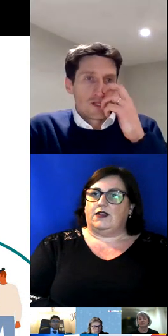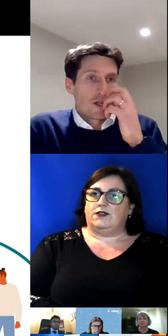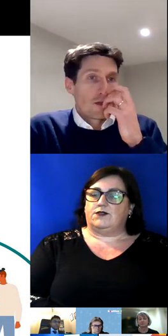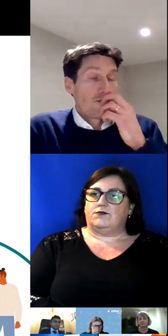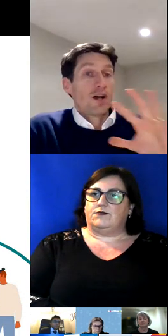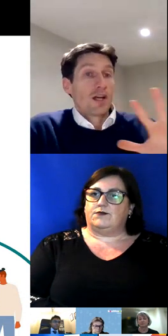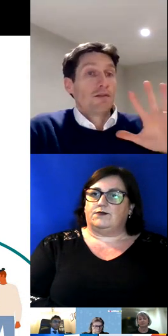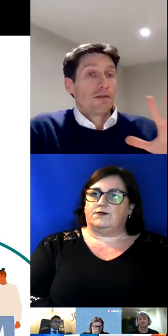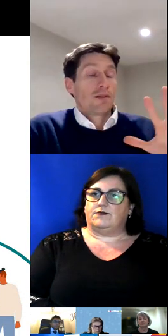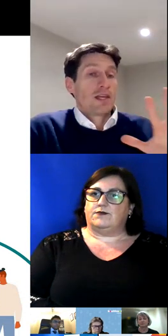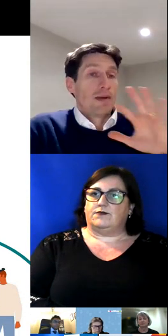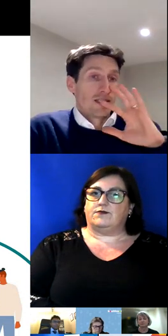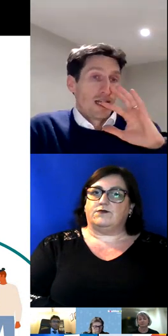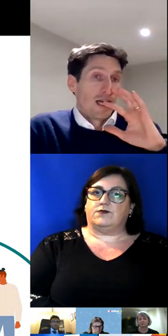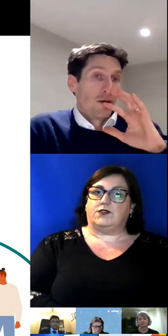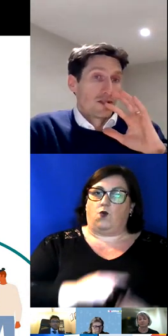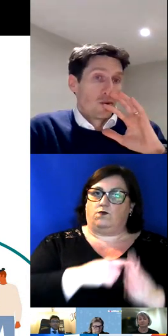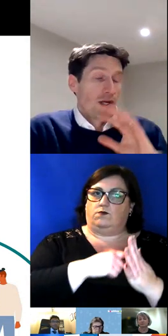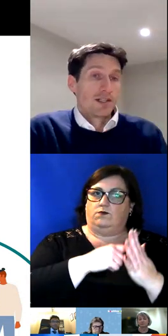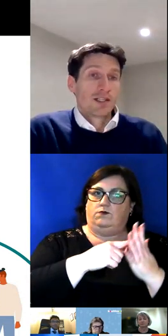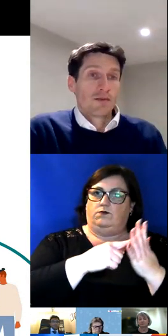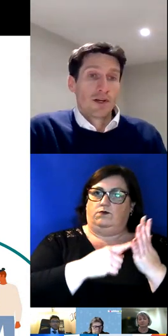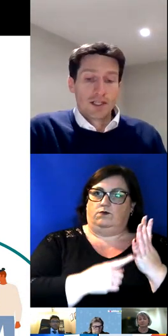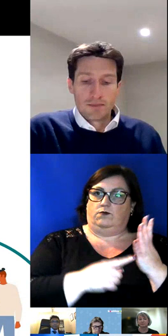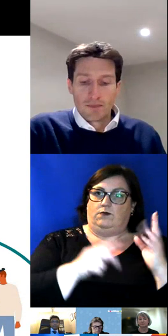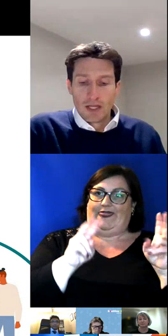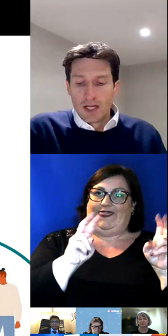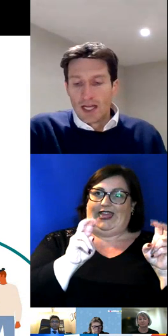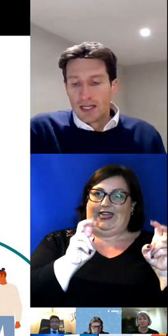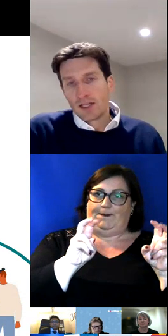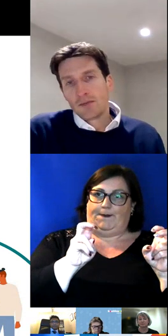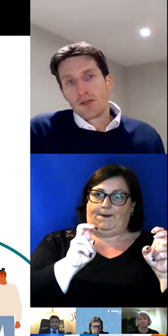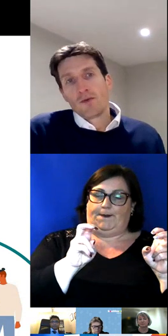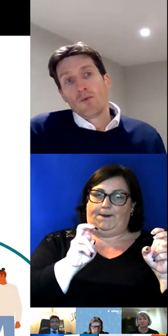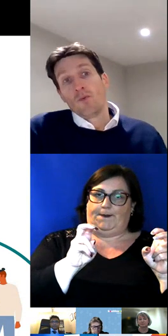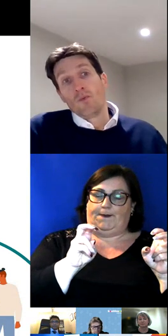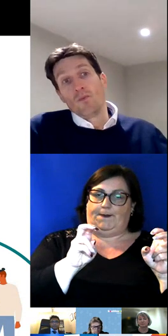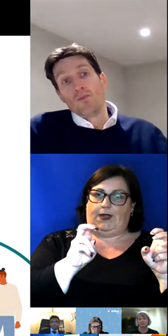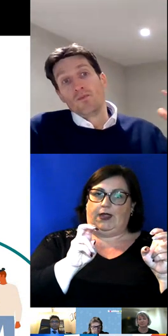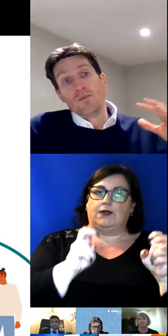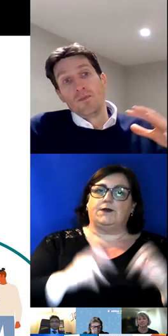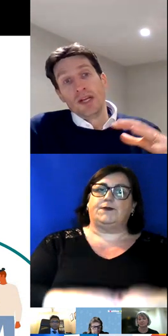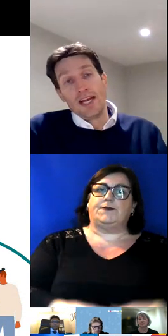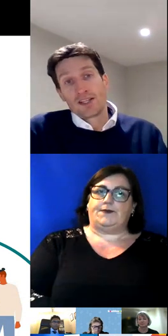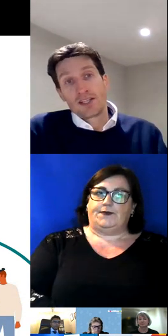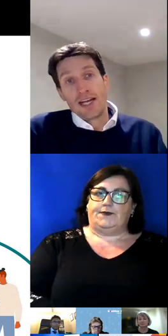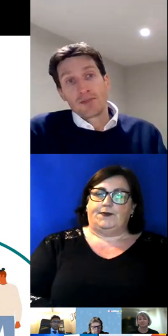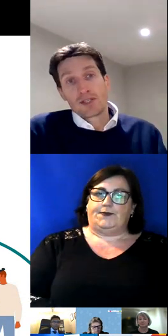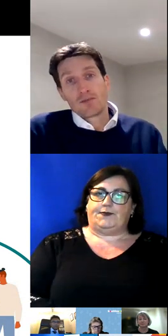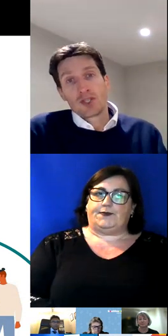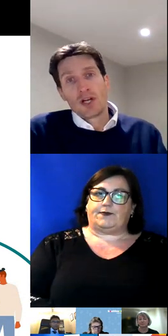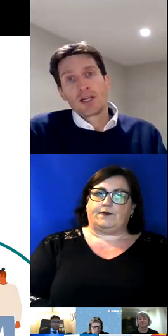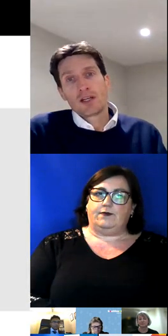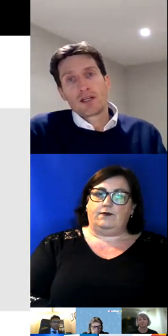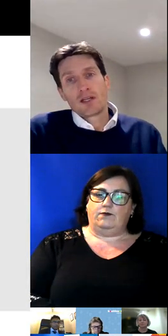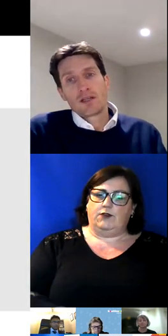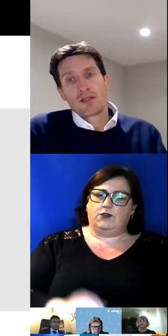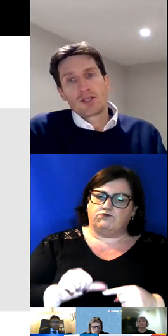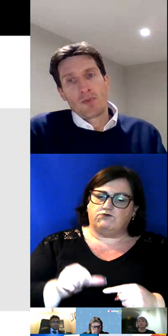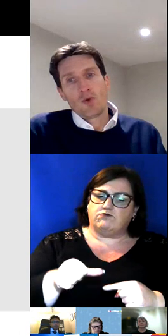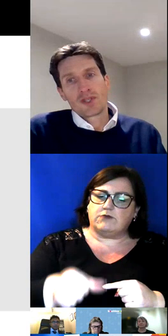So those are the five thematic areas that we identified. In terms of next steps, shall